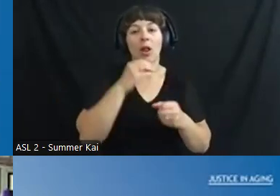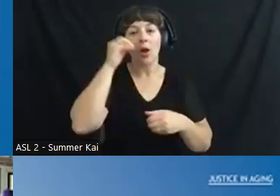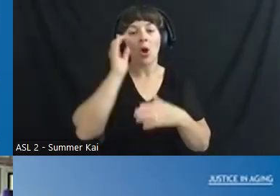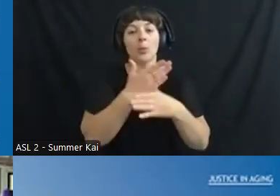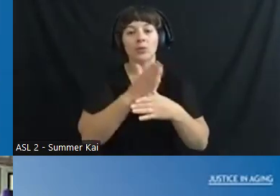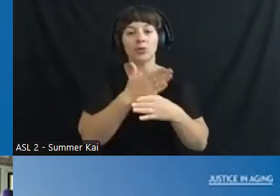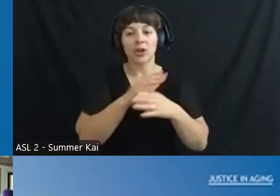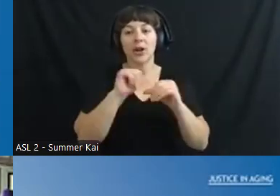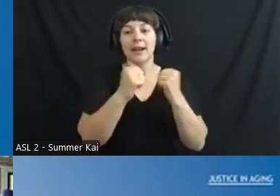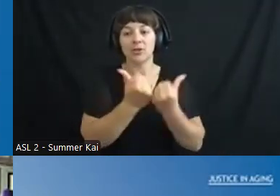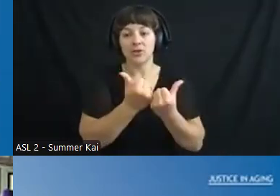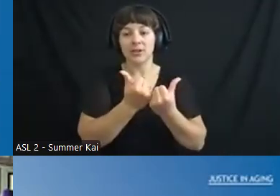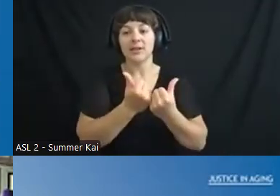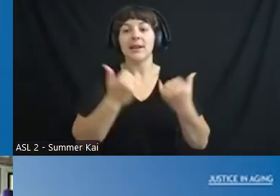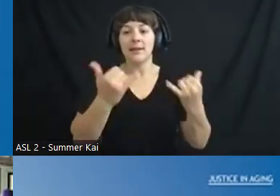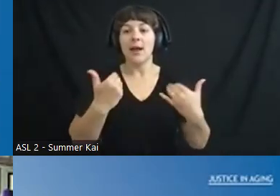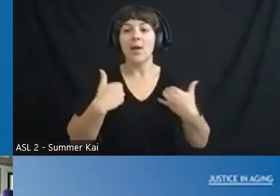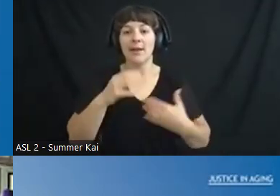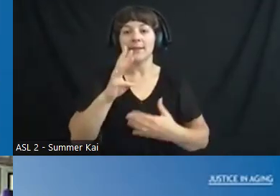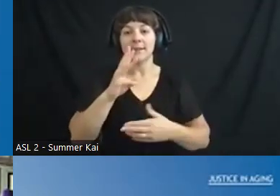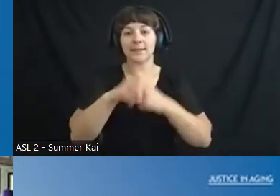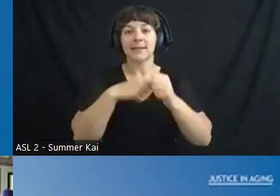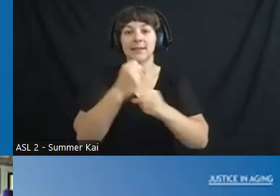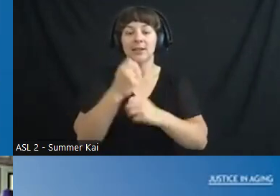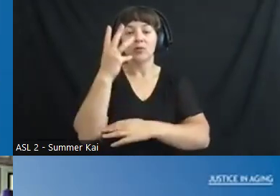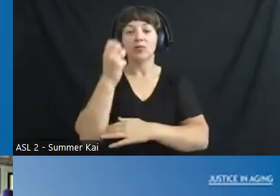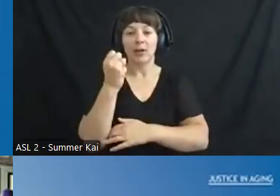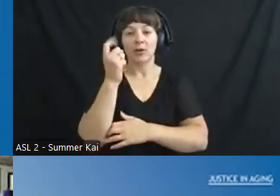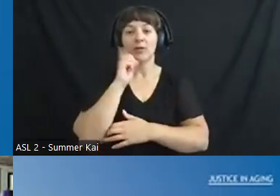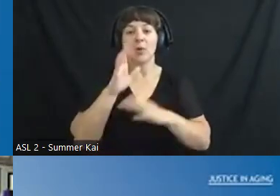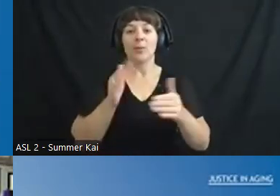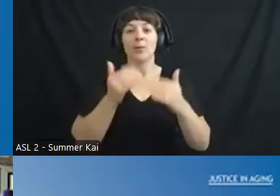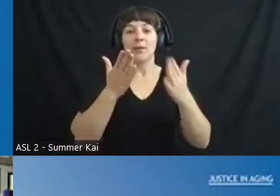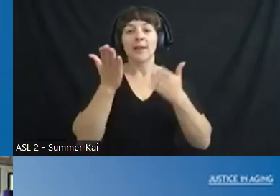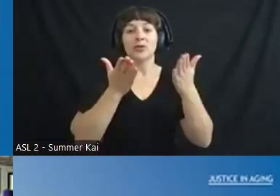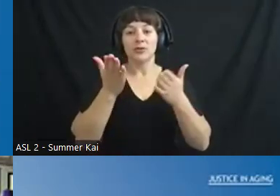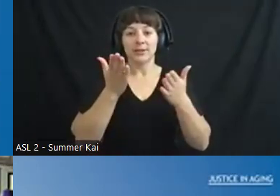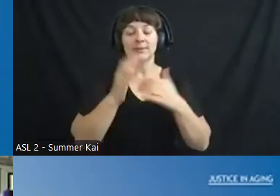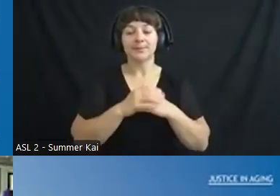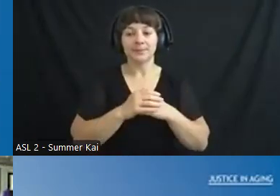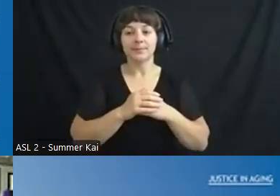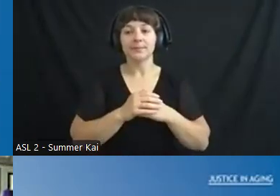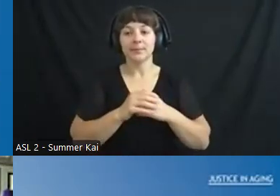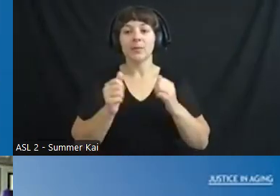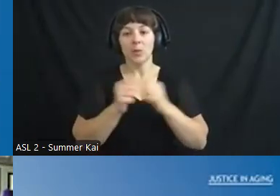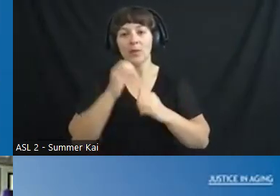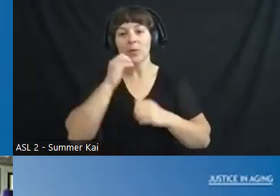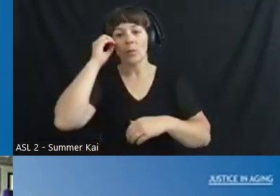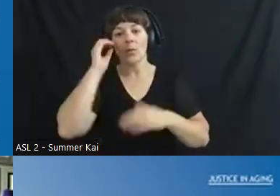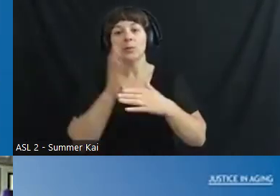Heart, who has now a 6-year record of providing services with home